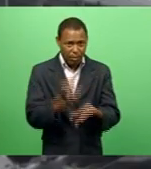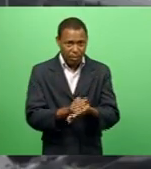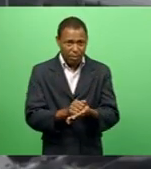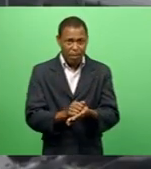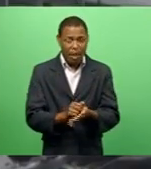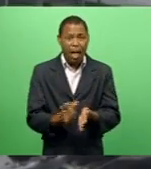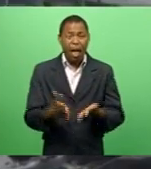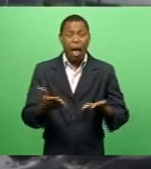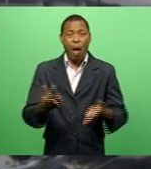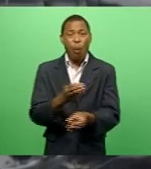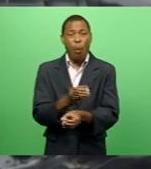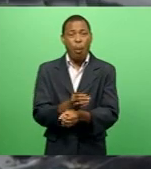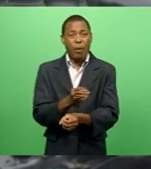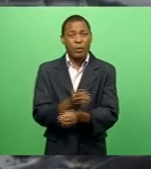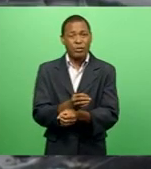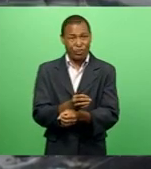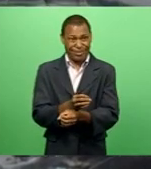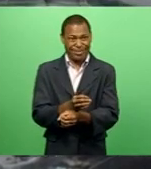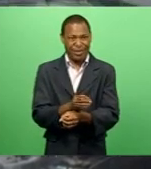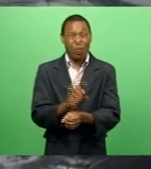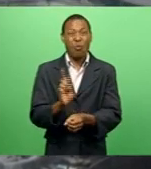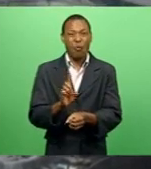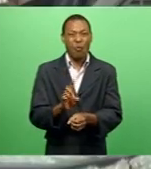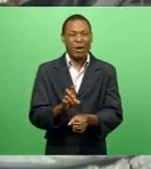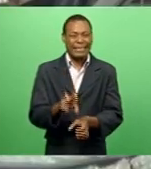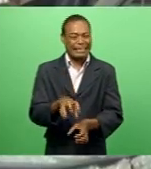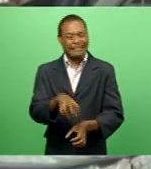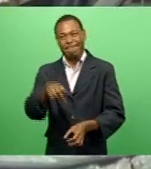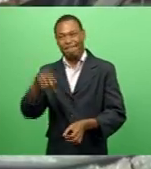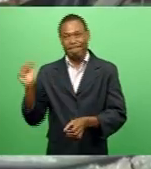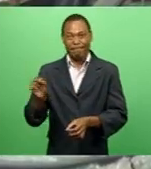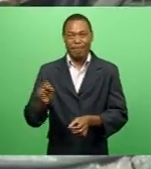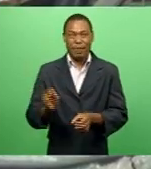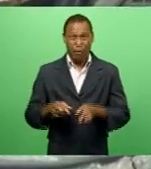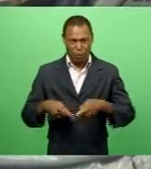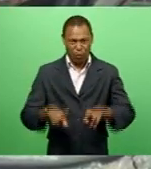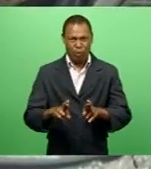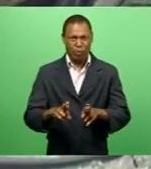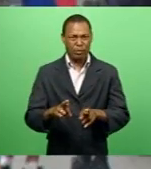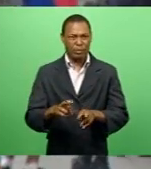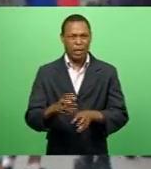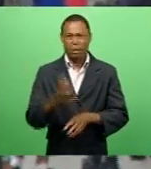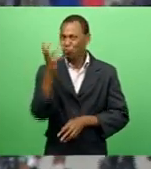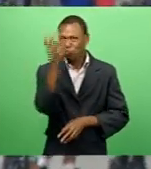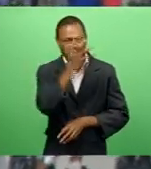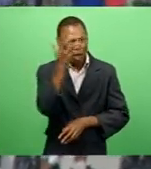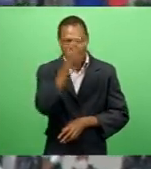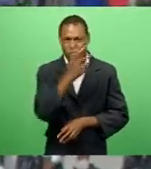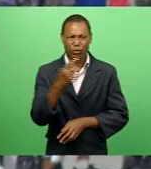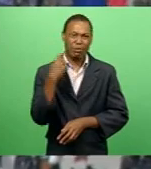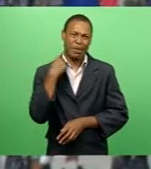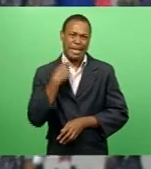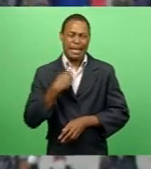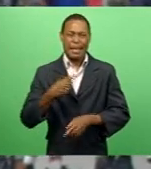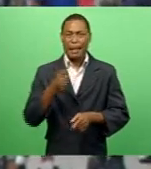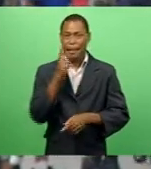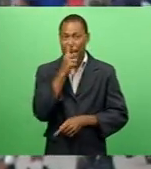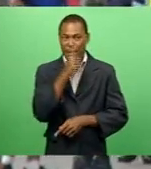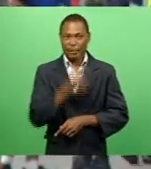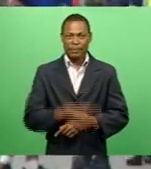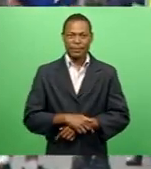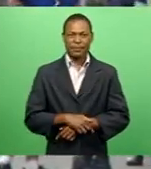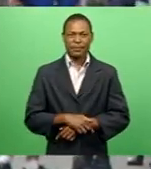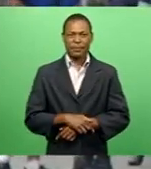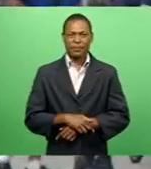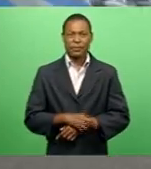operation to take these people off the road. They are dangerous. They are killing people. Fijians have been urged not to fall